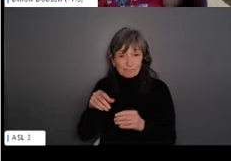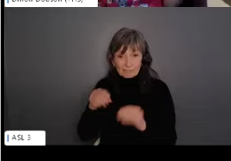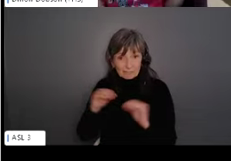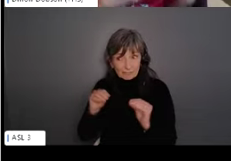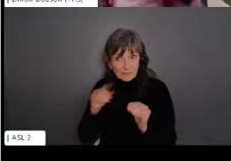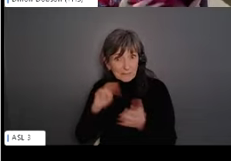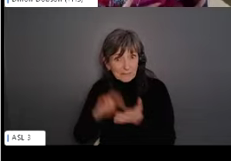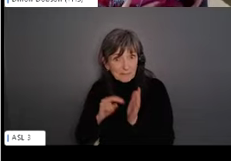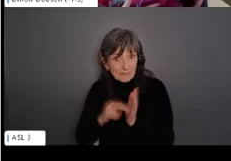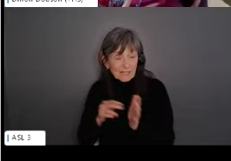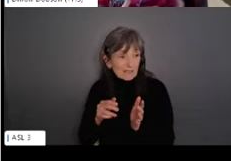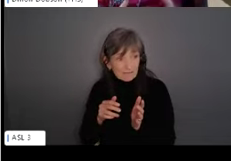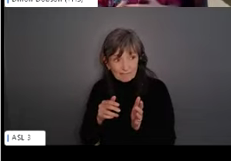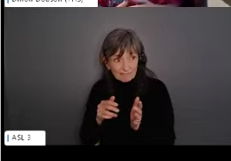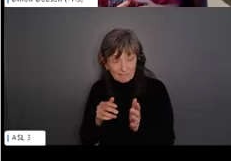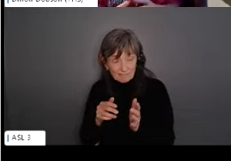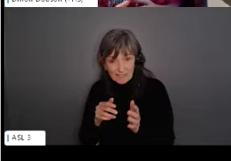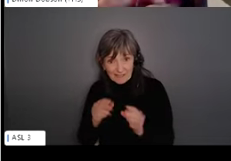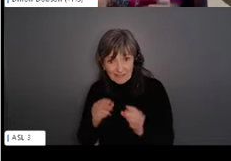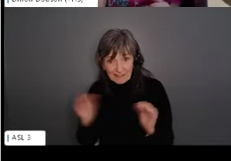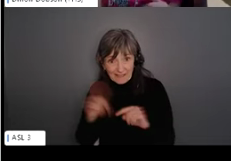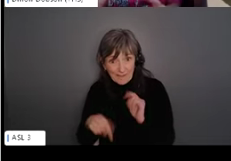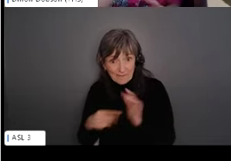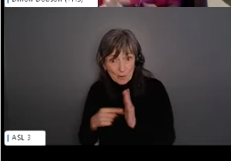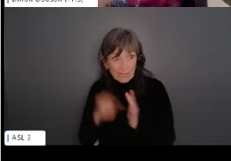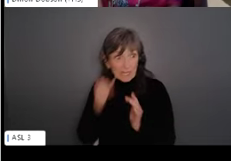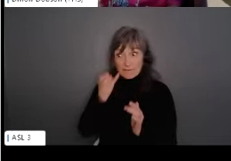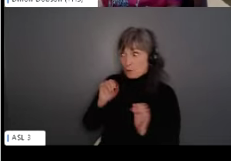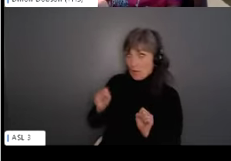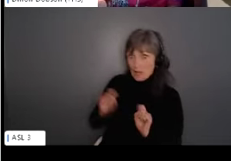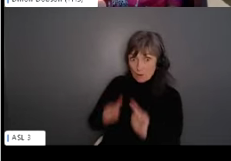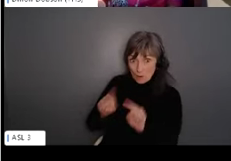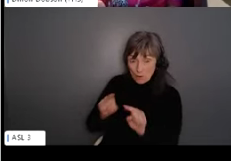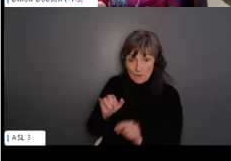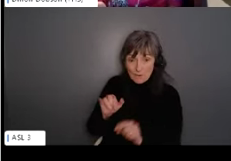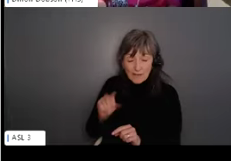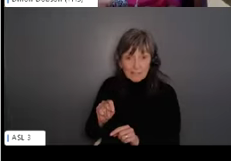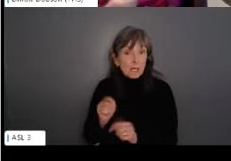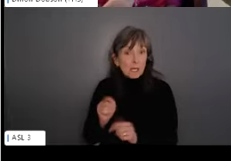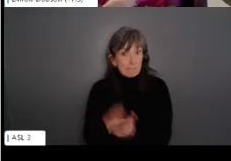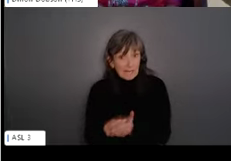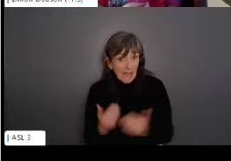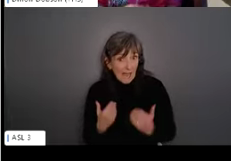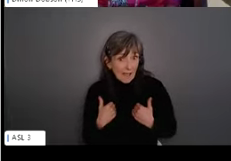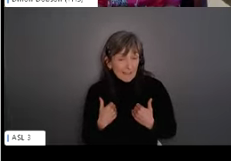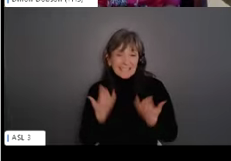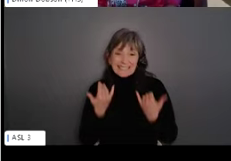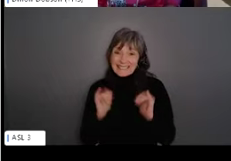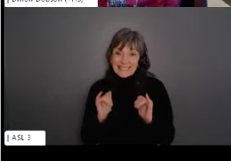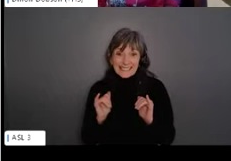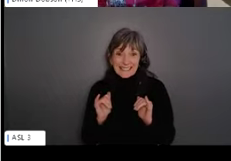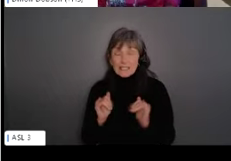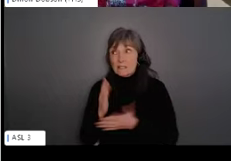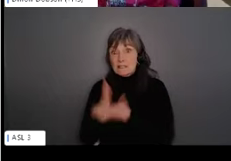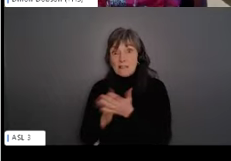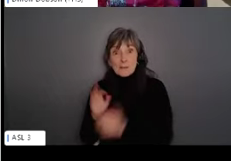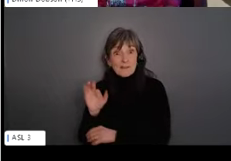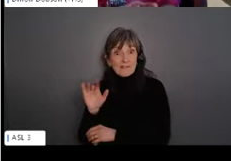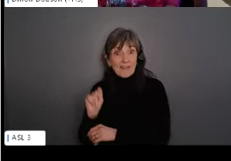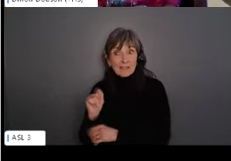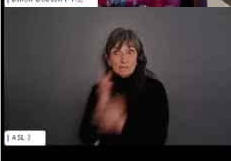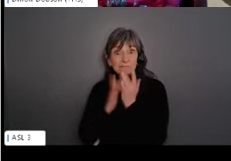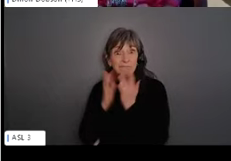can get into a vet appointment, even if you have financial resources, you may not actually be able to get a veterinary